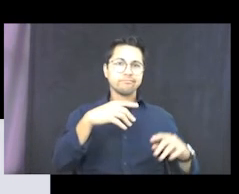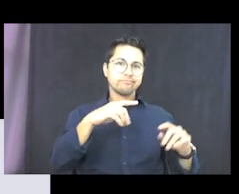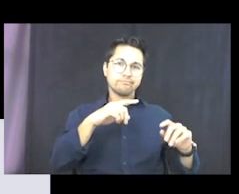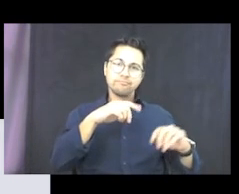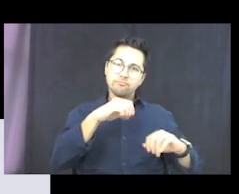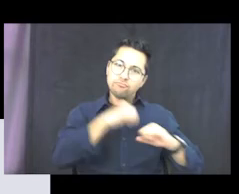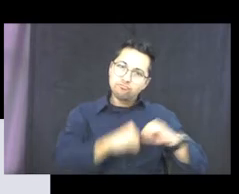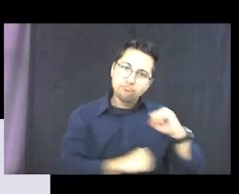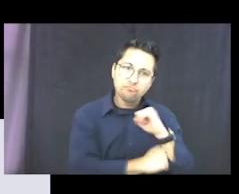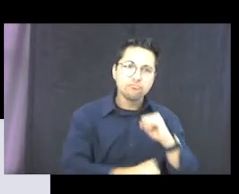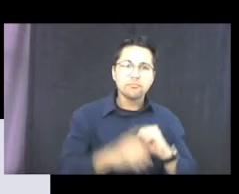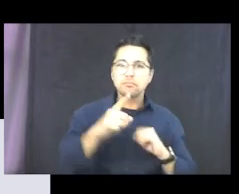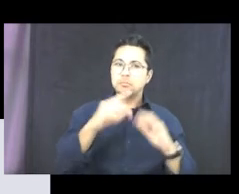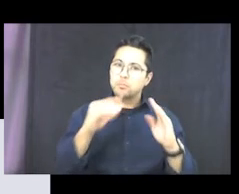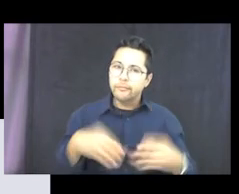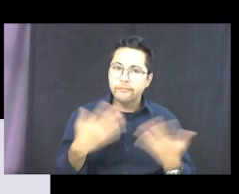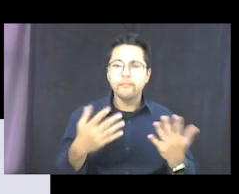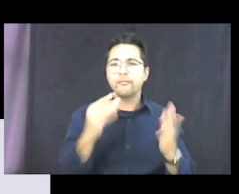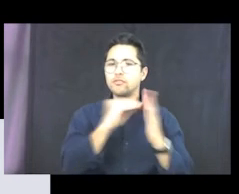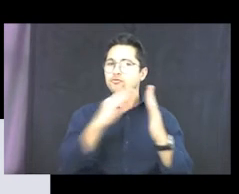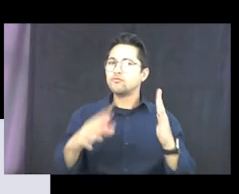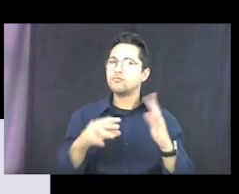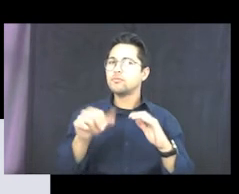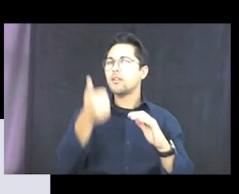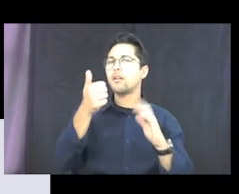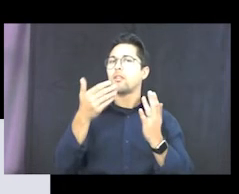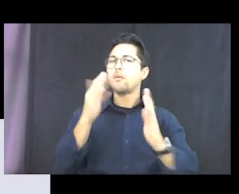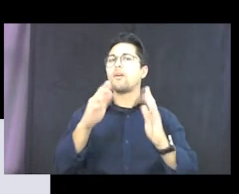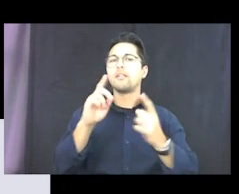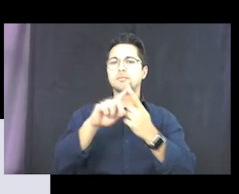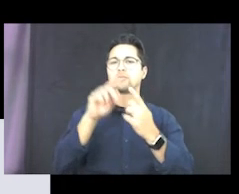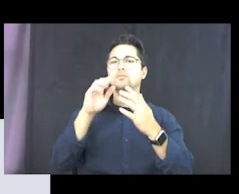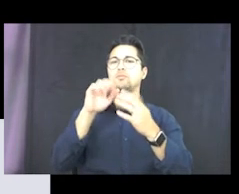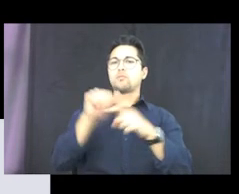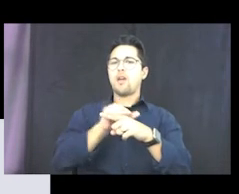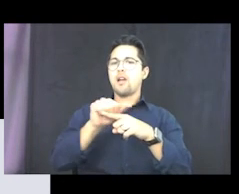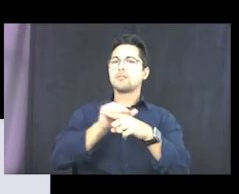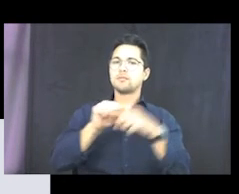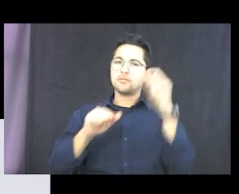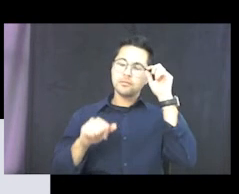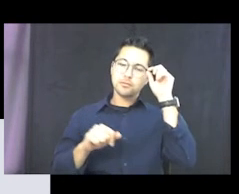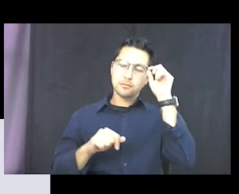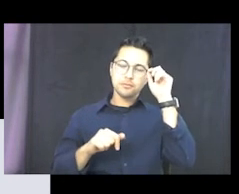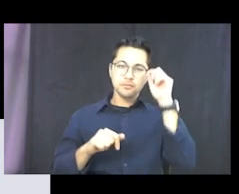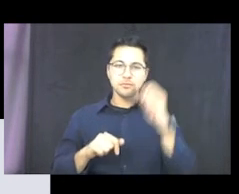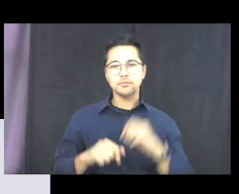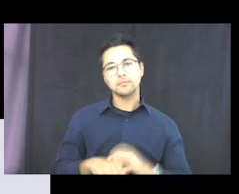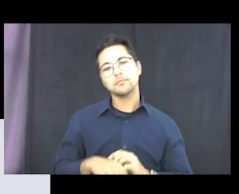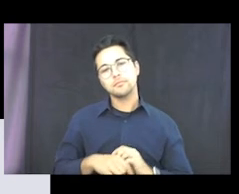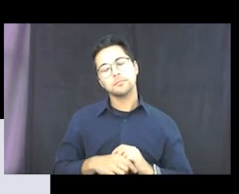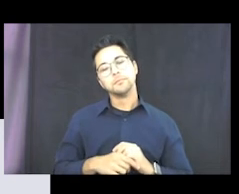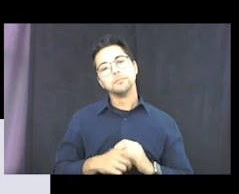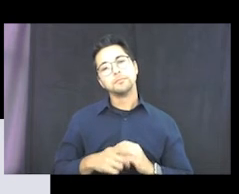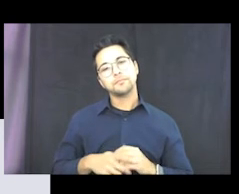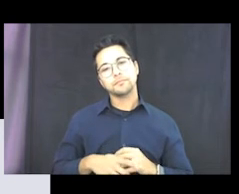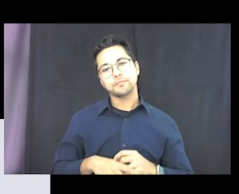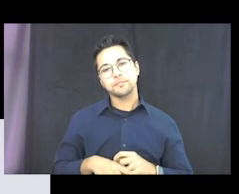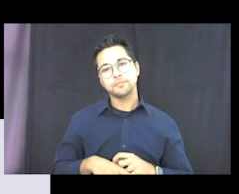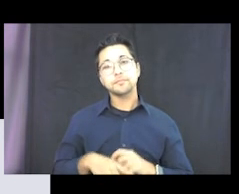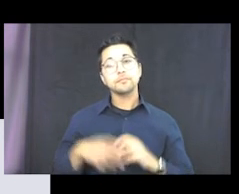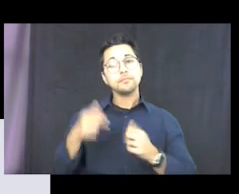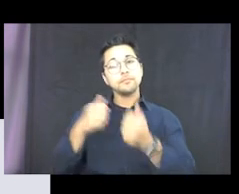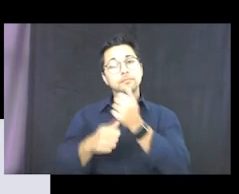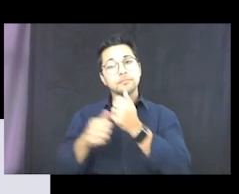to be able to give students another way to practice beyond that adult being there with them.